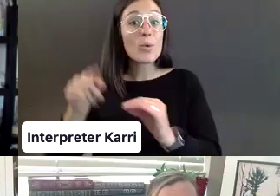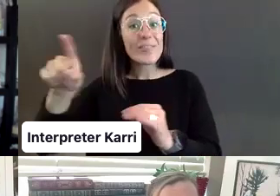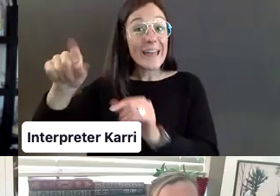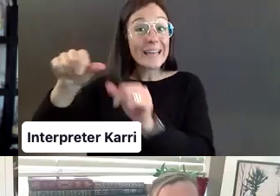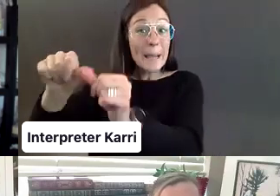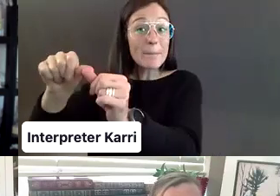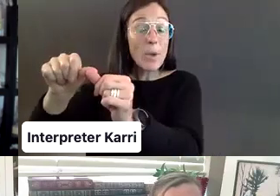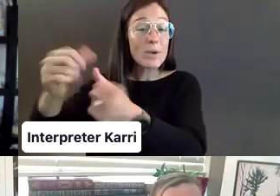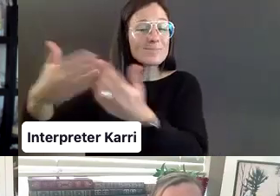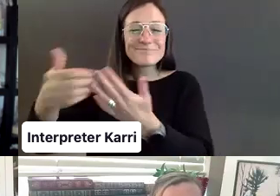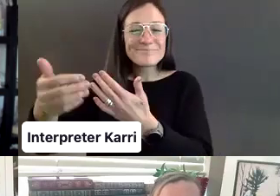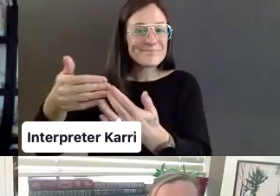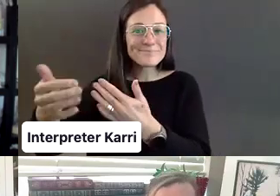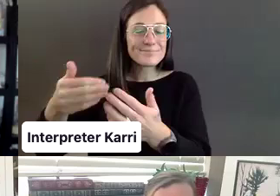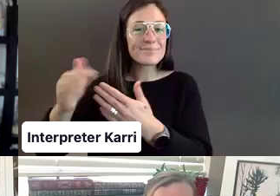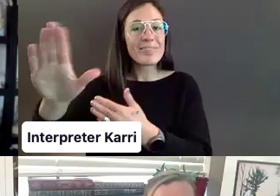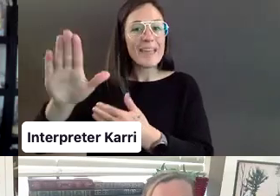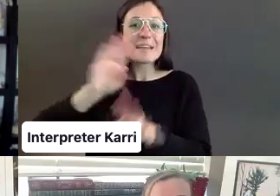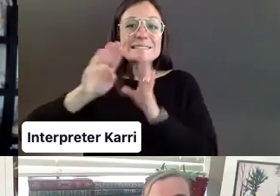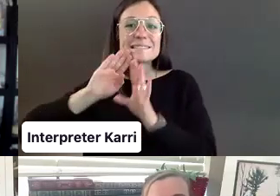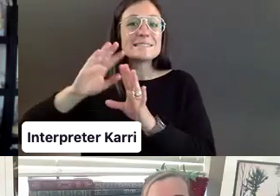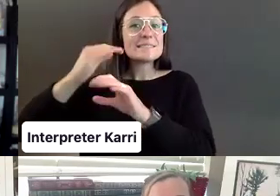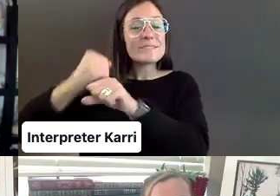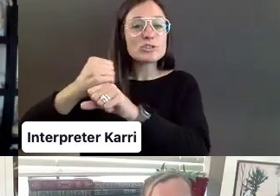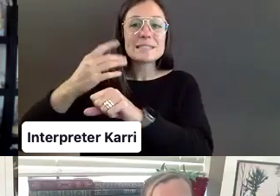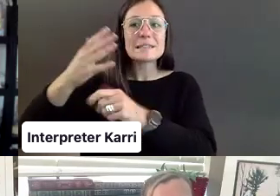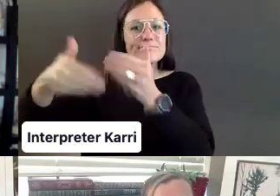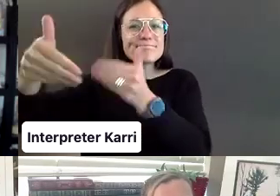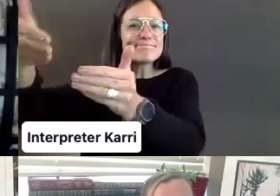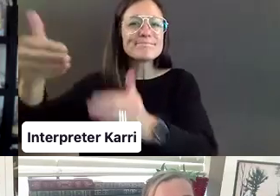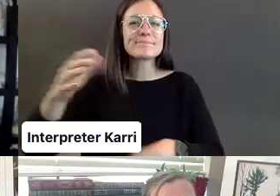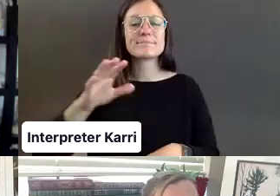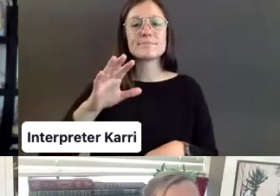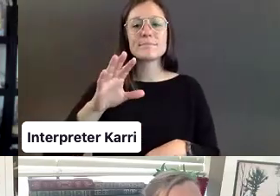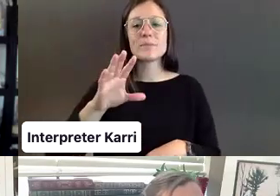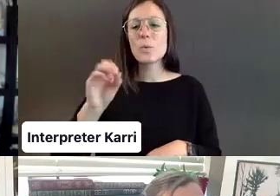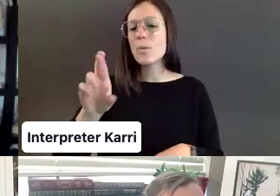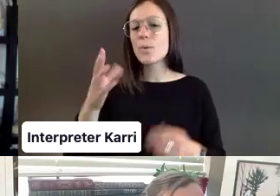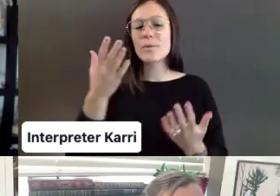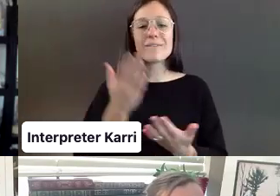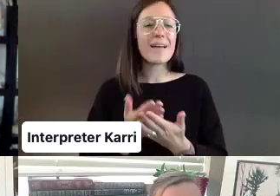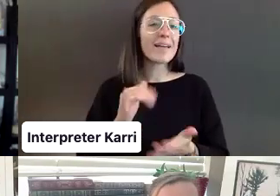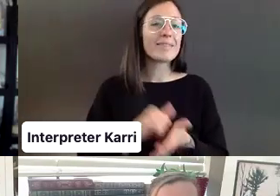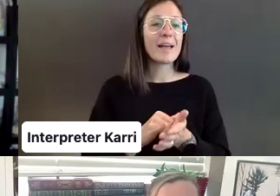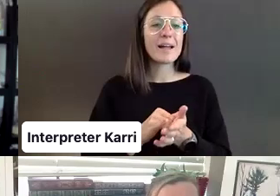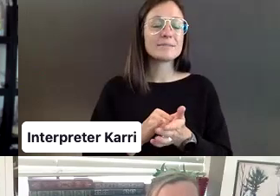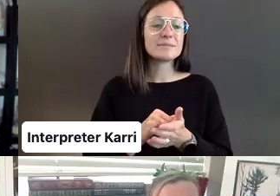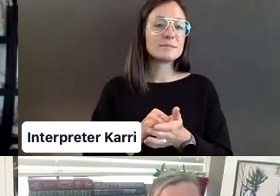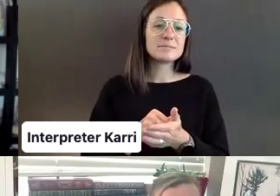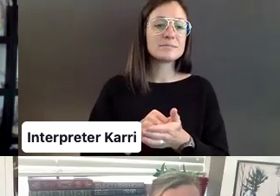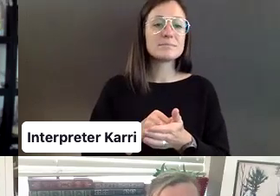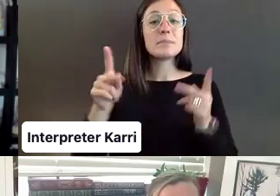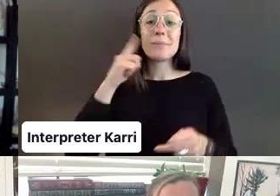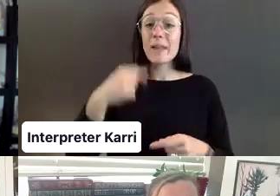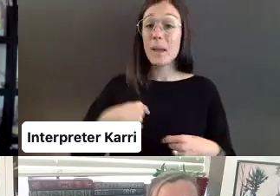going despite whatever adversity they were dealing with, or the fact that they think that I'm